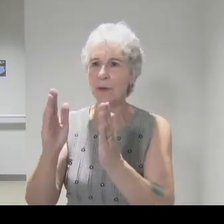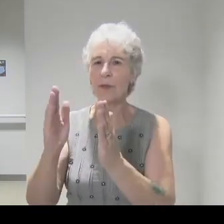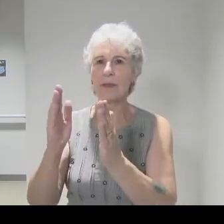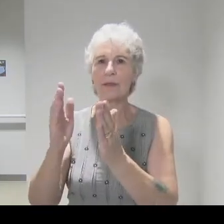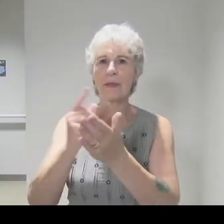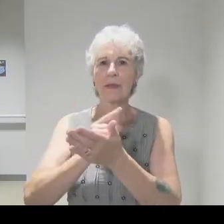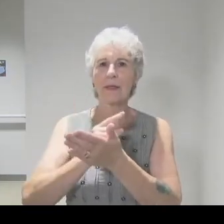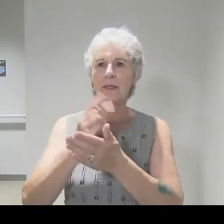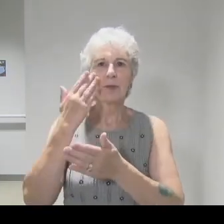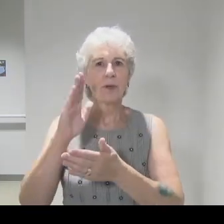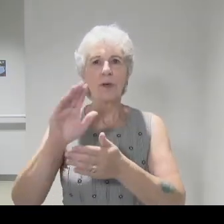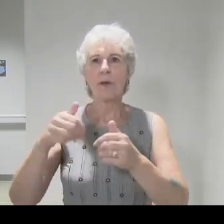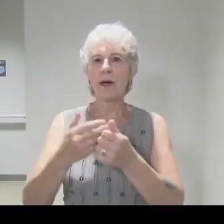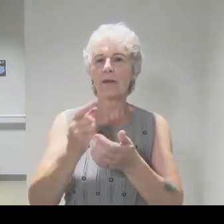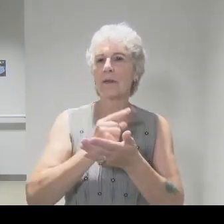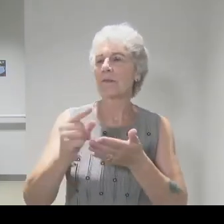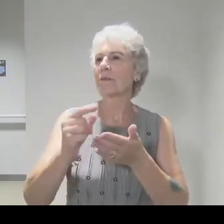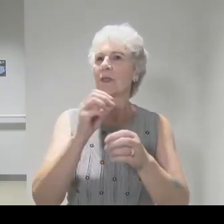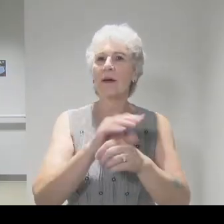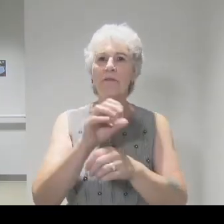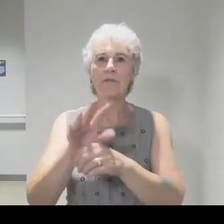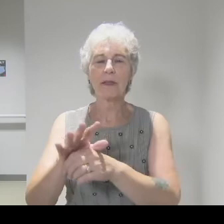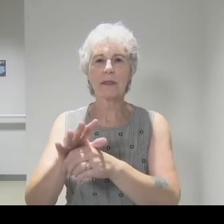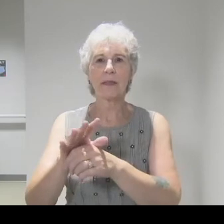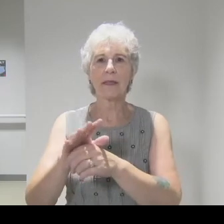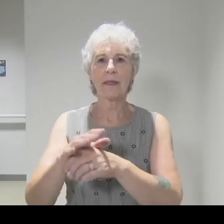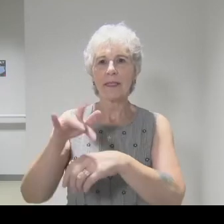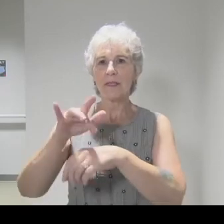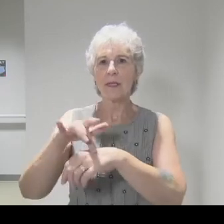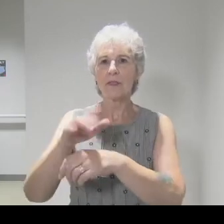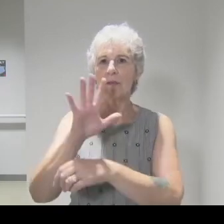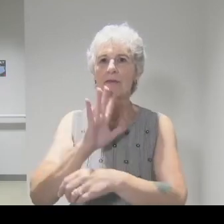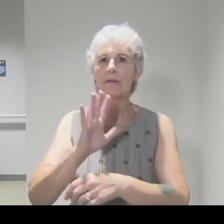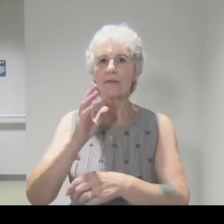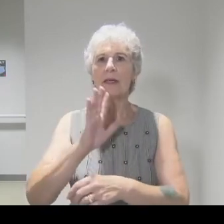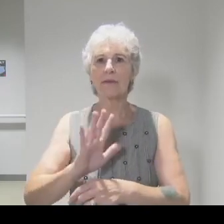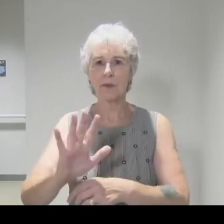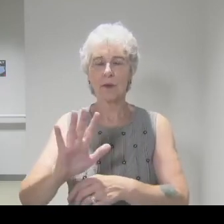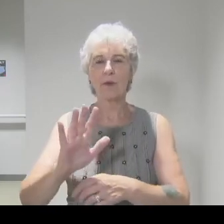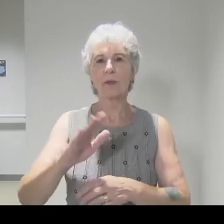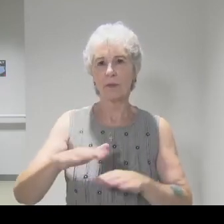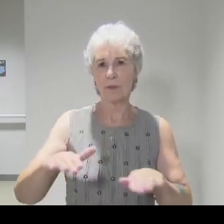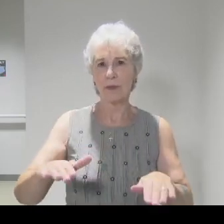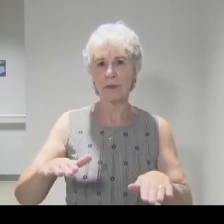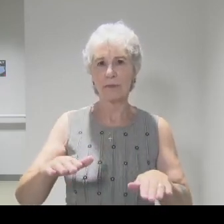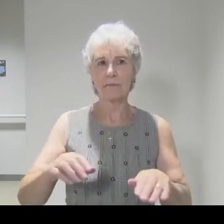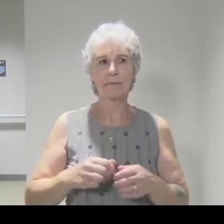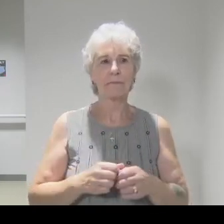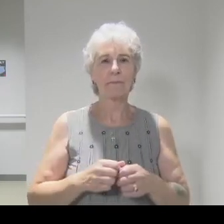gospel's affecting somebody, that marked a 5-year-old child. And so as the elements are passed